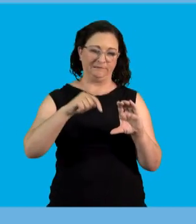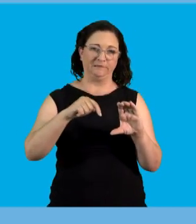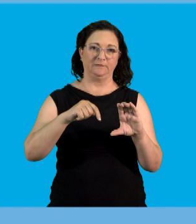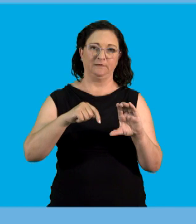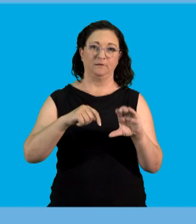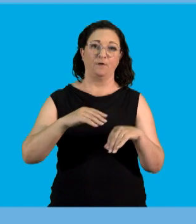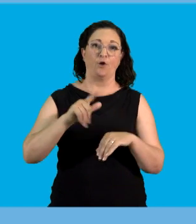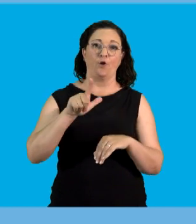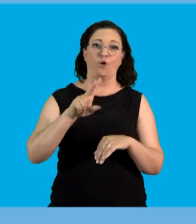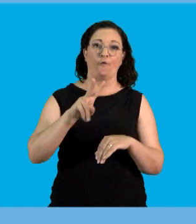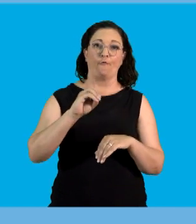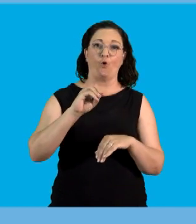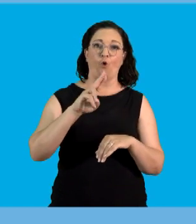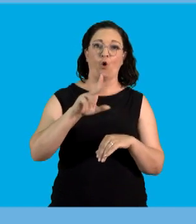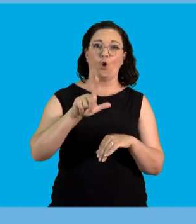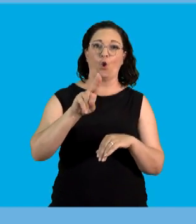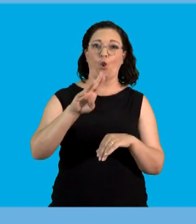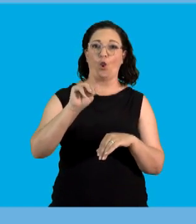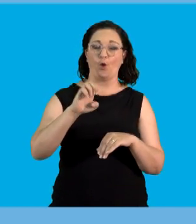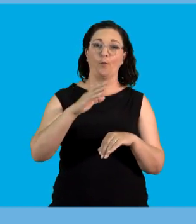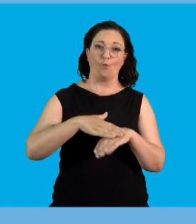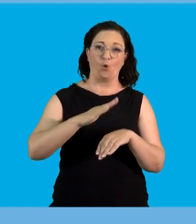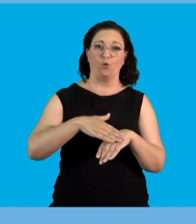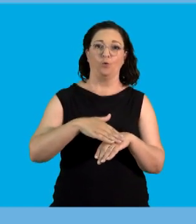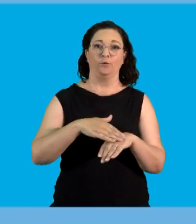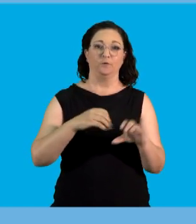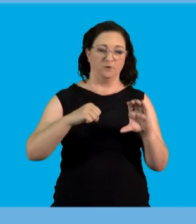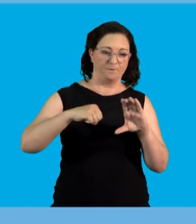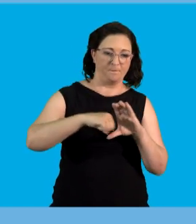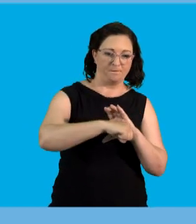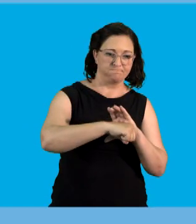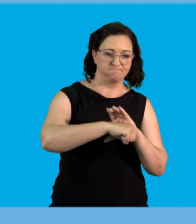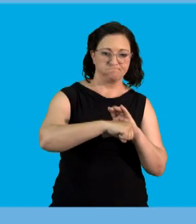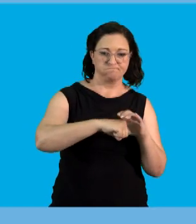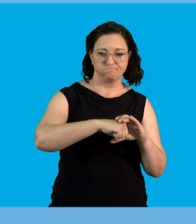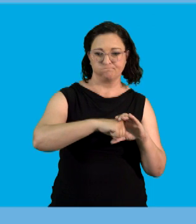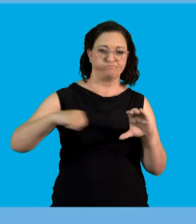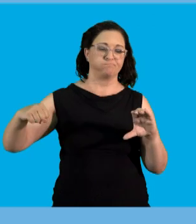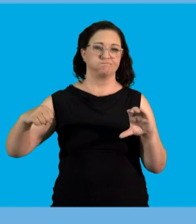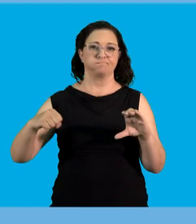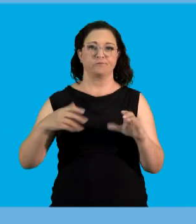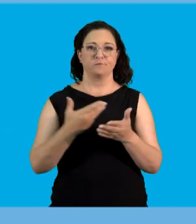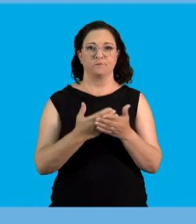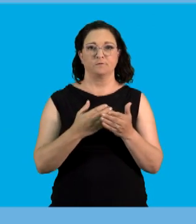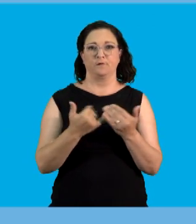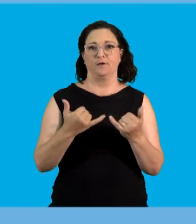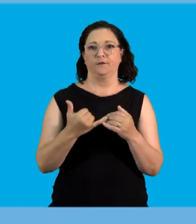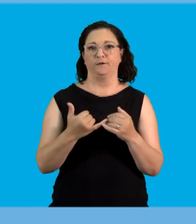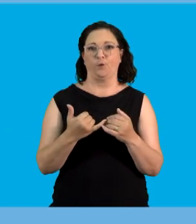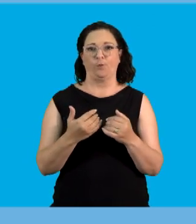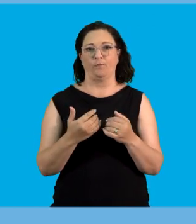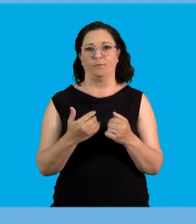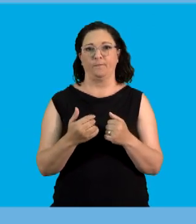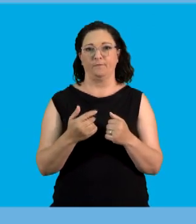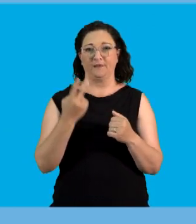saying that the volume of the container is increasing, because now the gas particles have a larger space for them to be colliding. And as